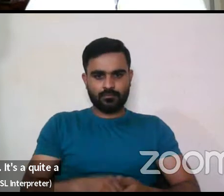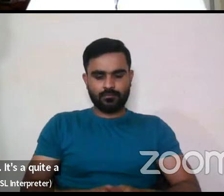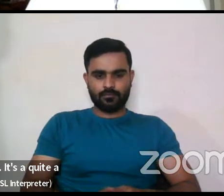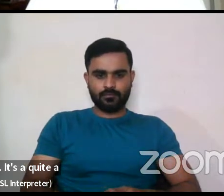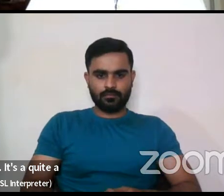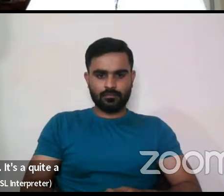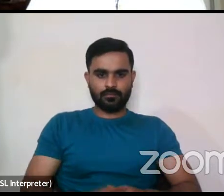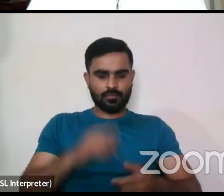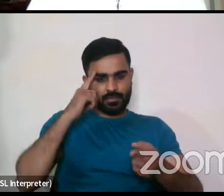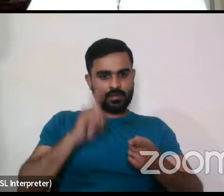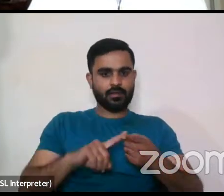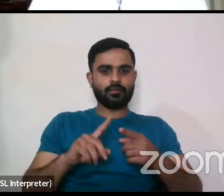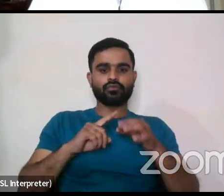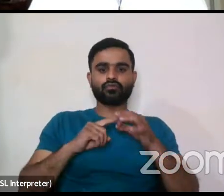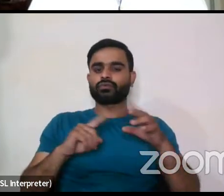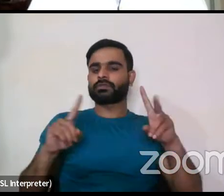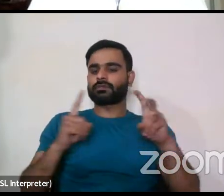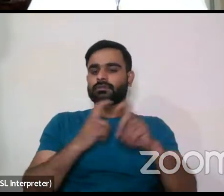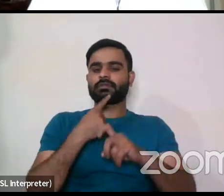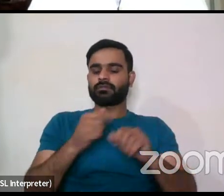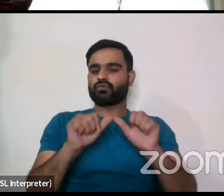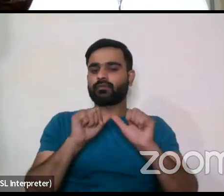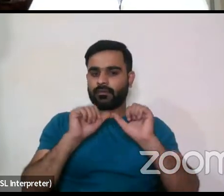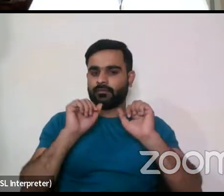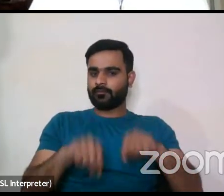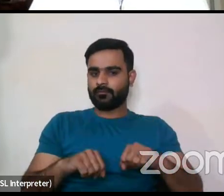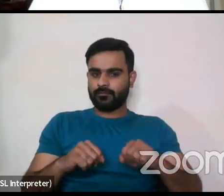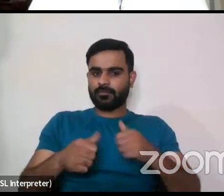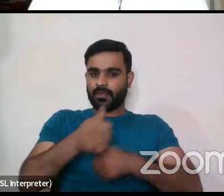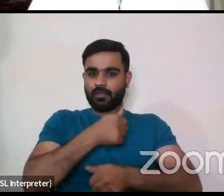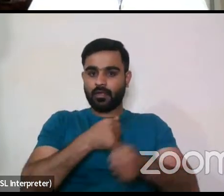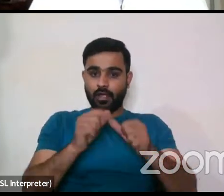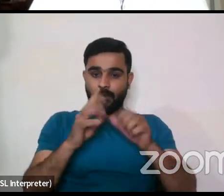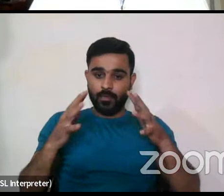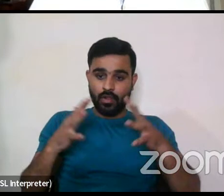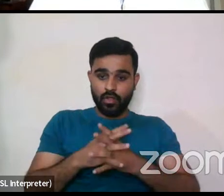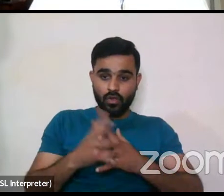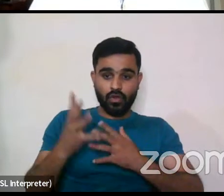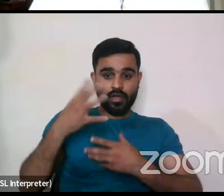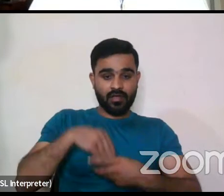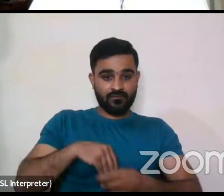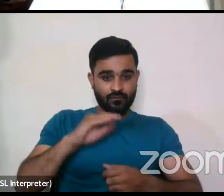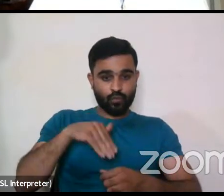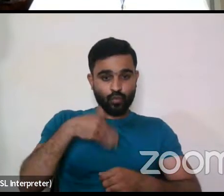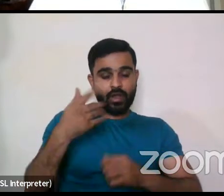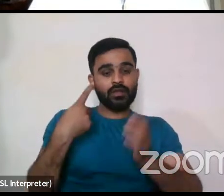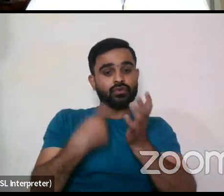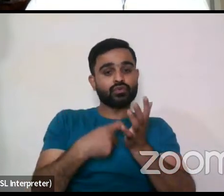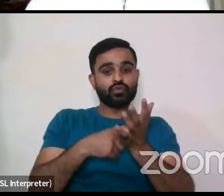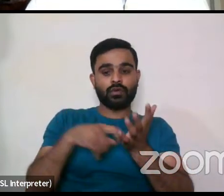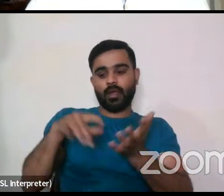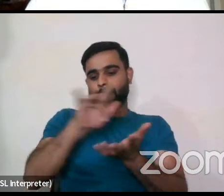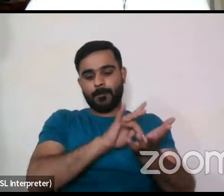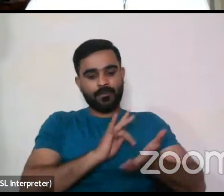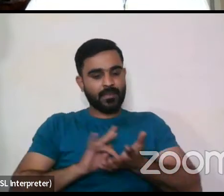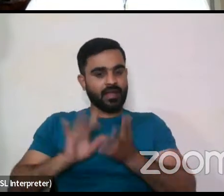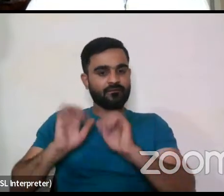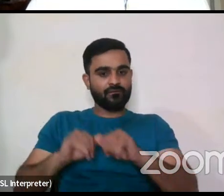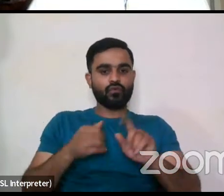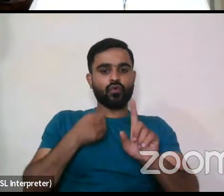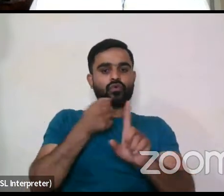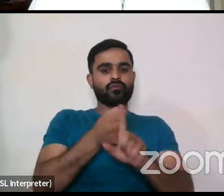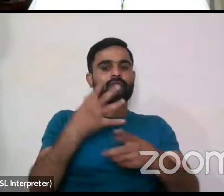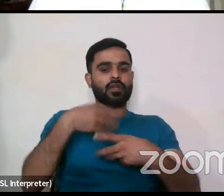that absolutely captures what I was sort of getting to, because the competition law sort of came in after we had regulated sectors. I don't think competition enforcement